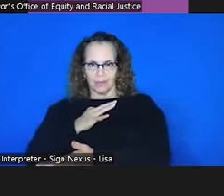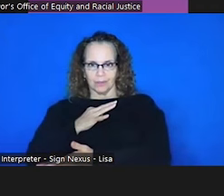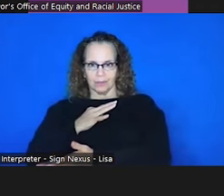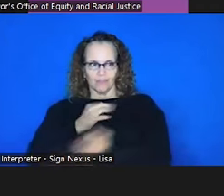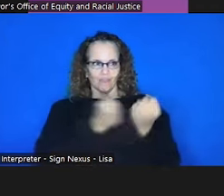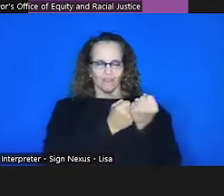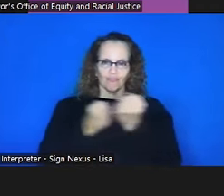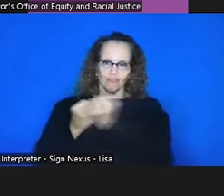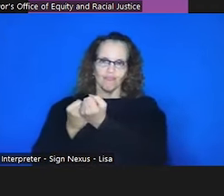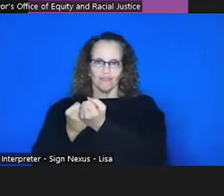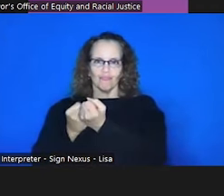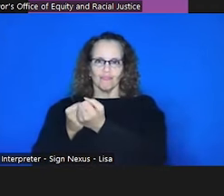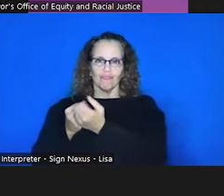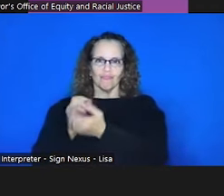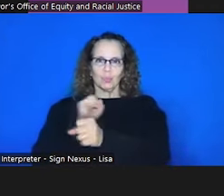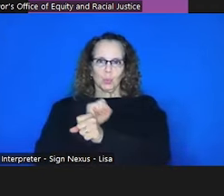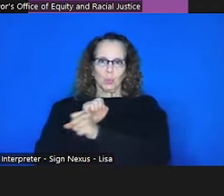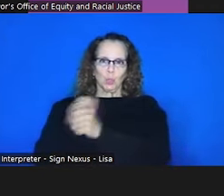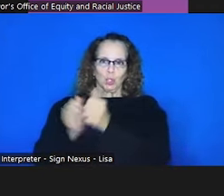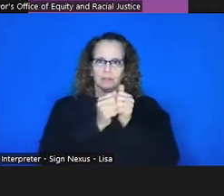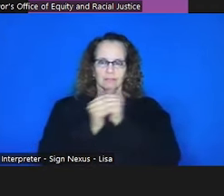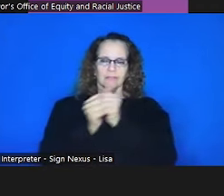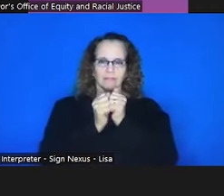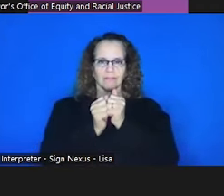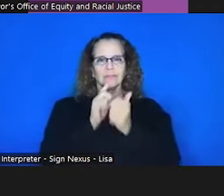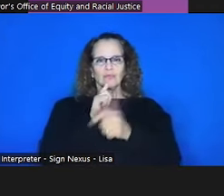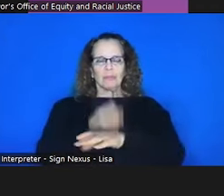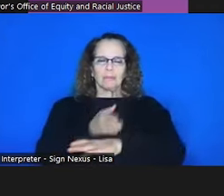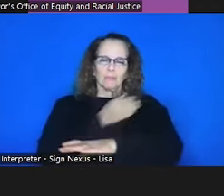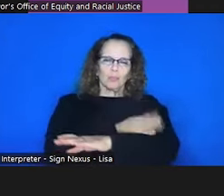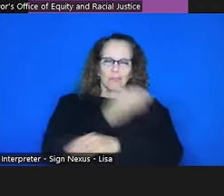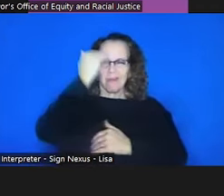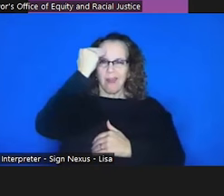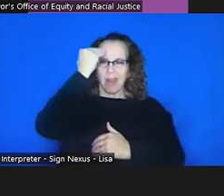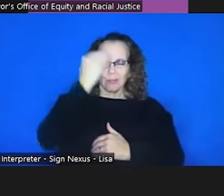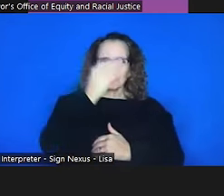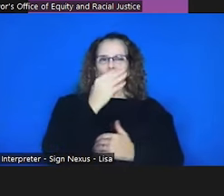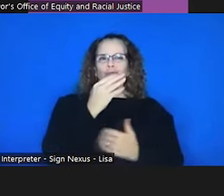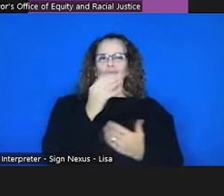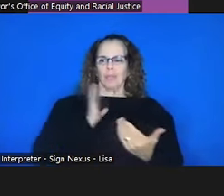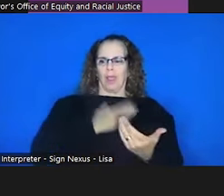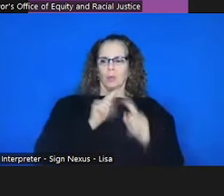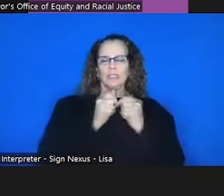know, being able to increase the knowledge and awareness of the work that our team does